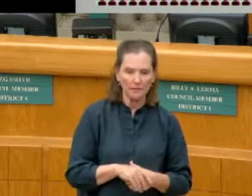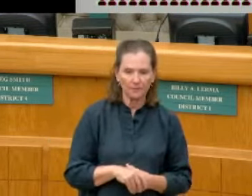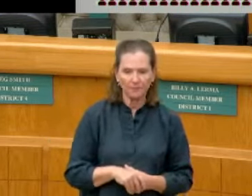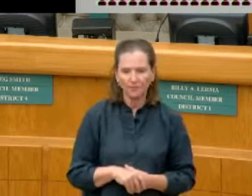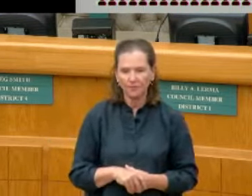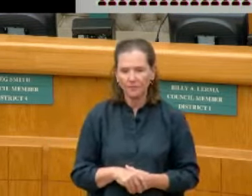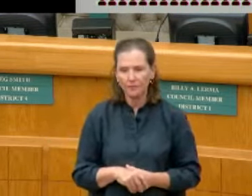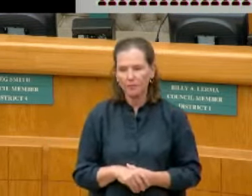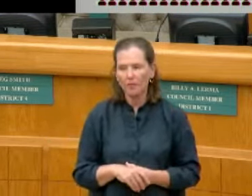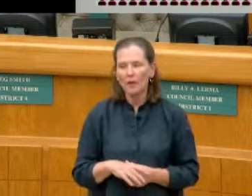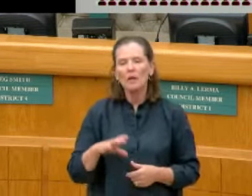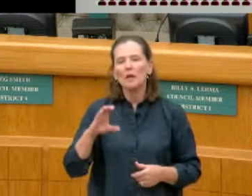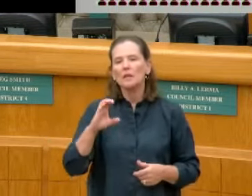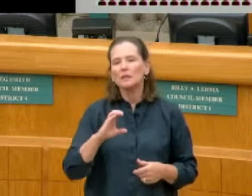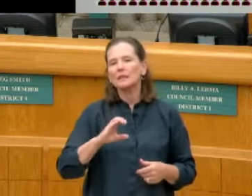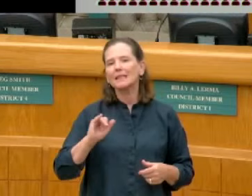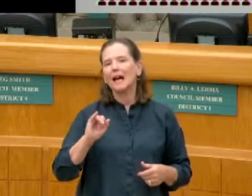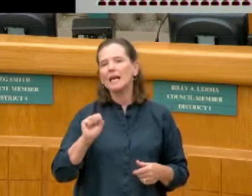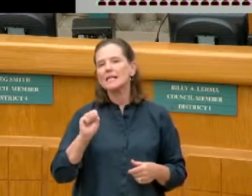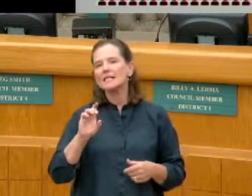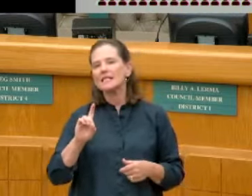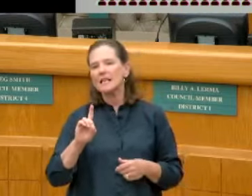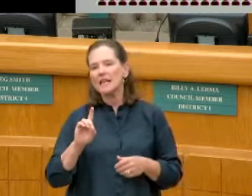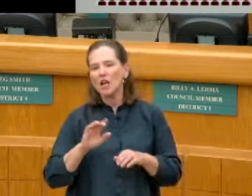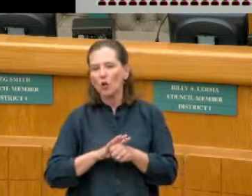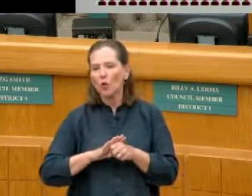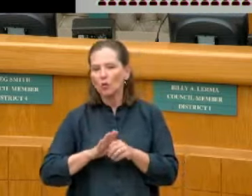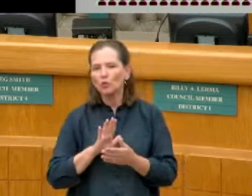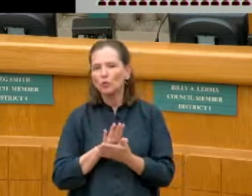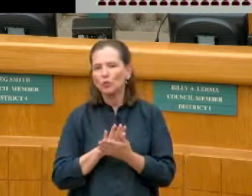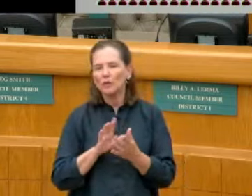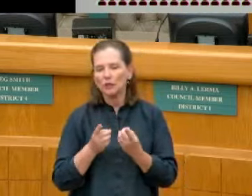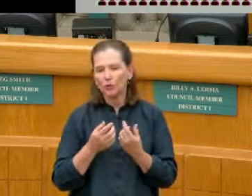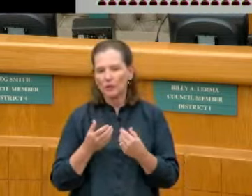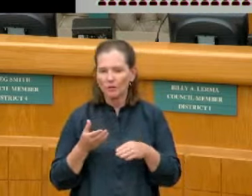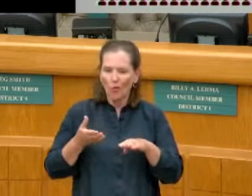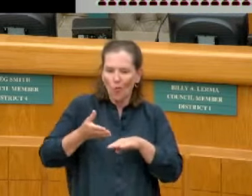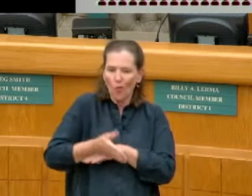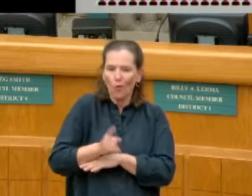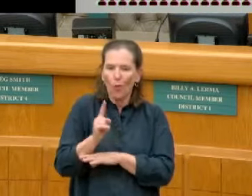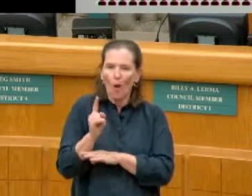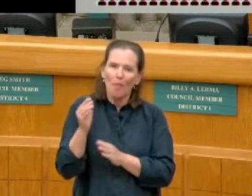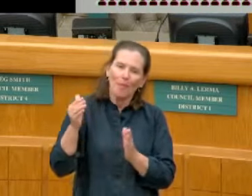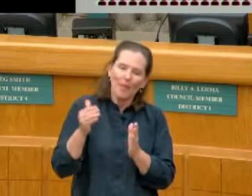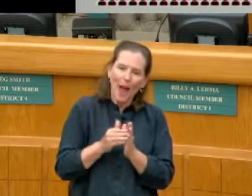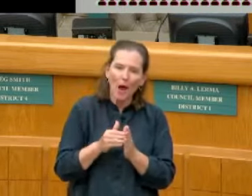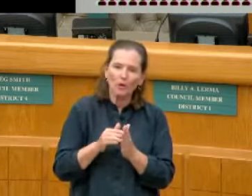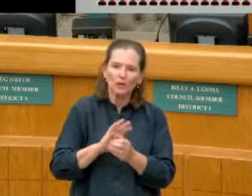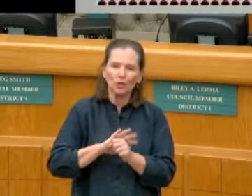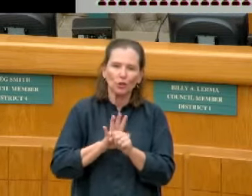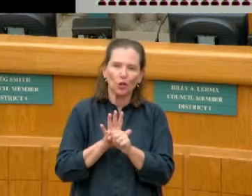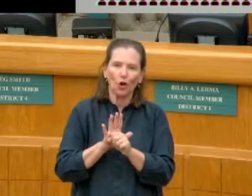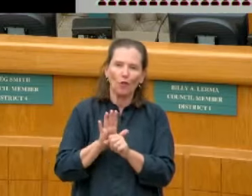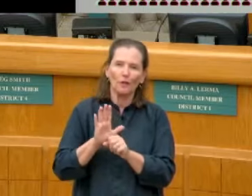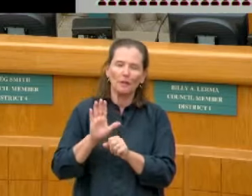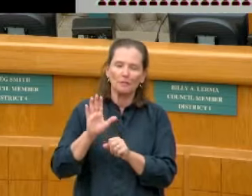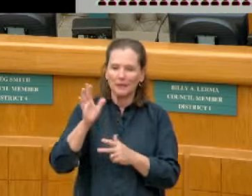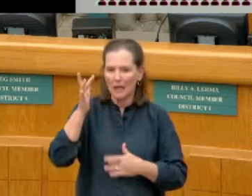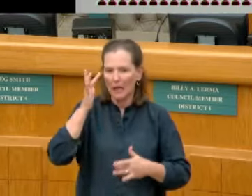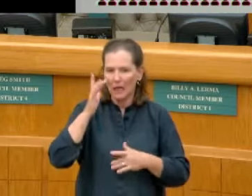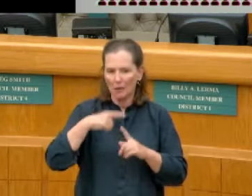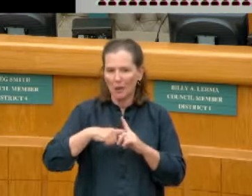surpassed 1,000 COVID cases, ranking it 5th in the state of most reported cases in